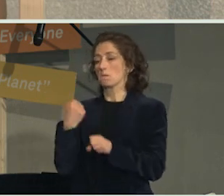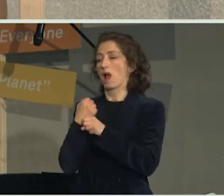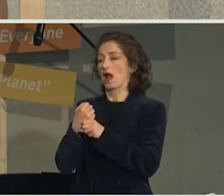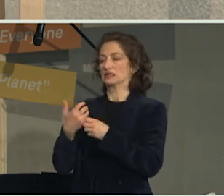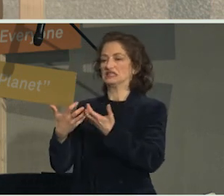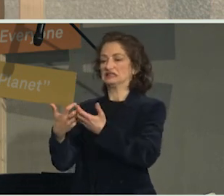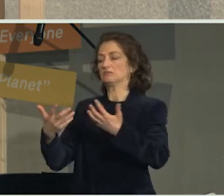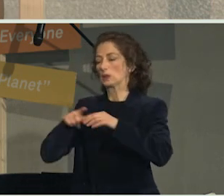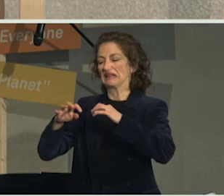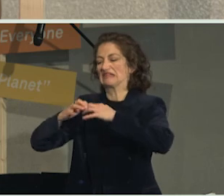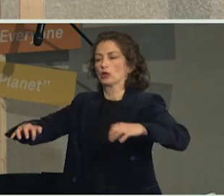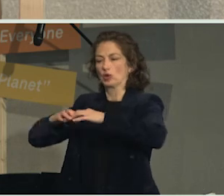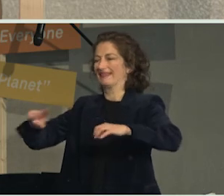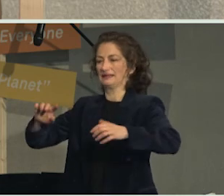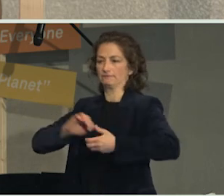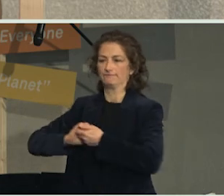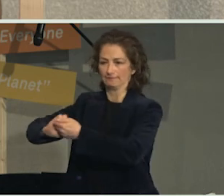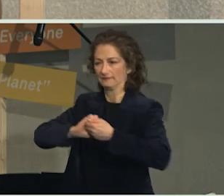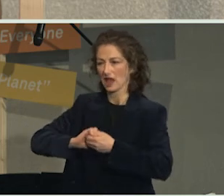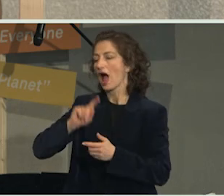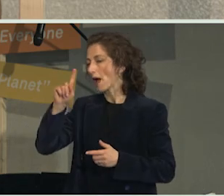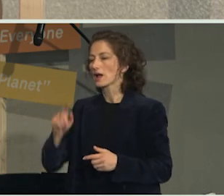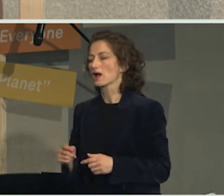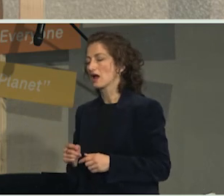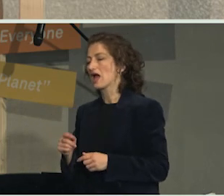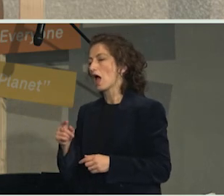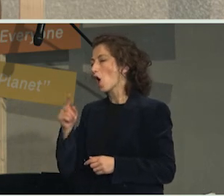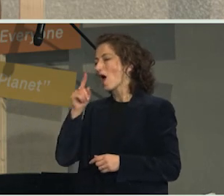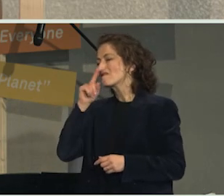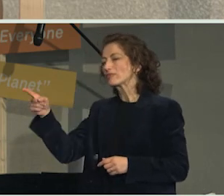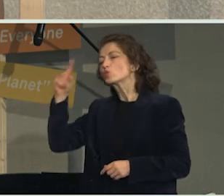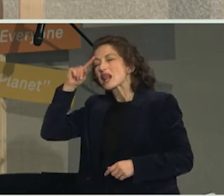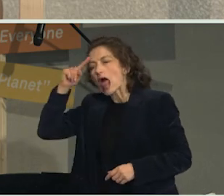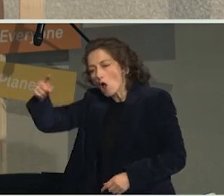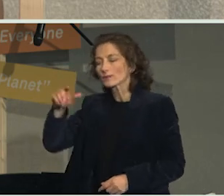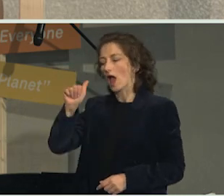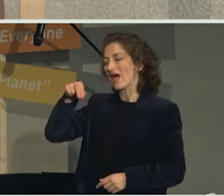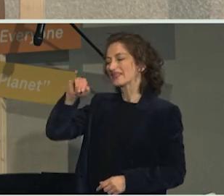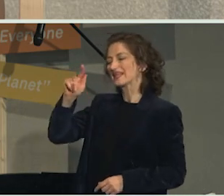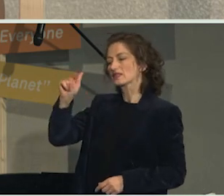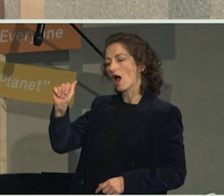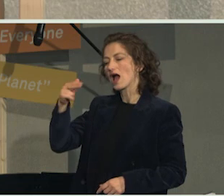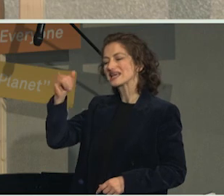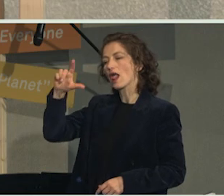What would have happened if we had believed Anita Hill? What would have happened? Here's a few things that would have happened.